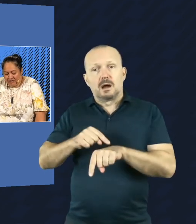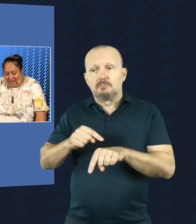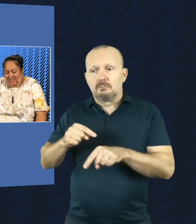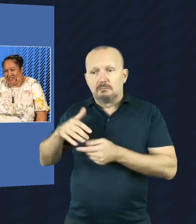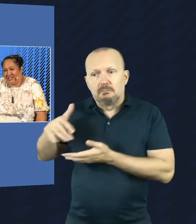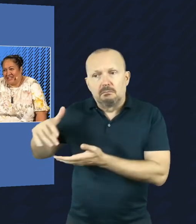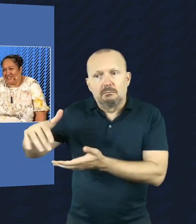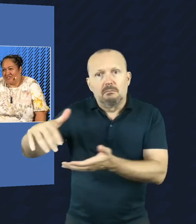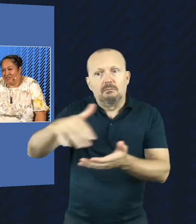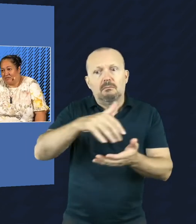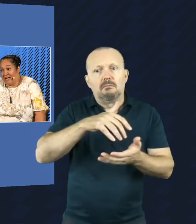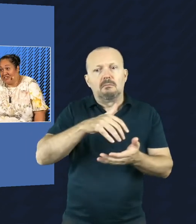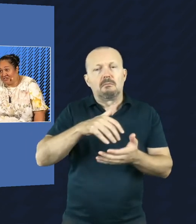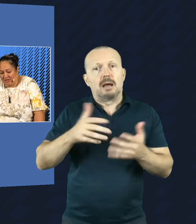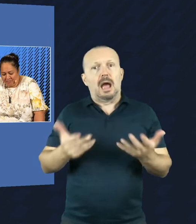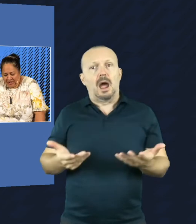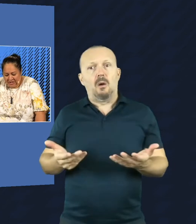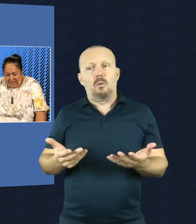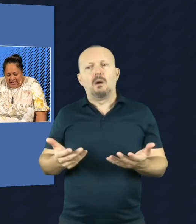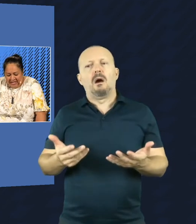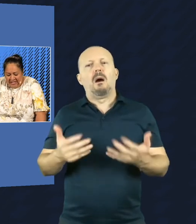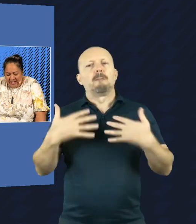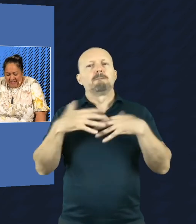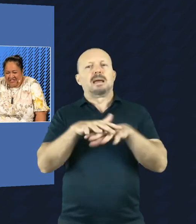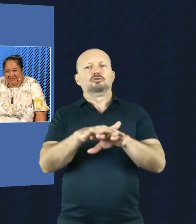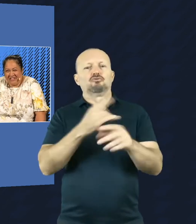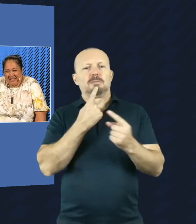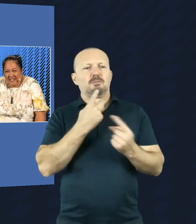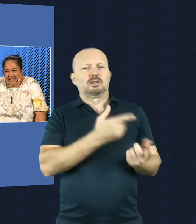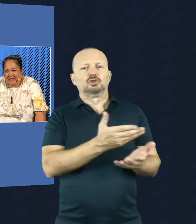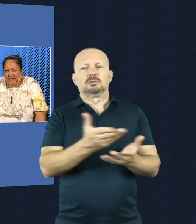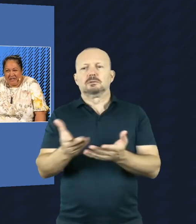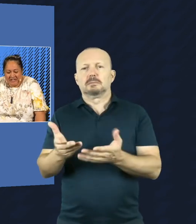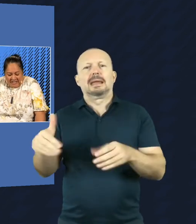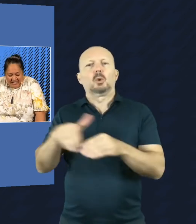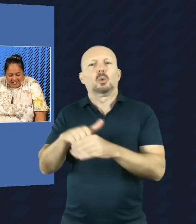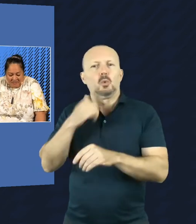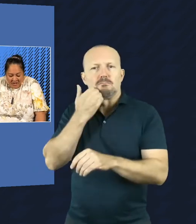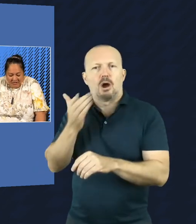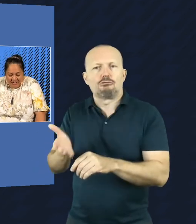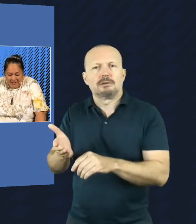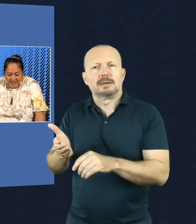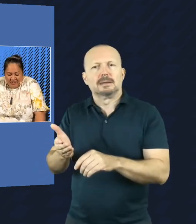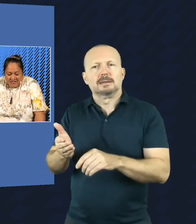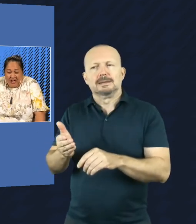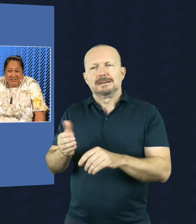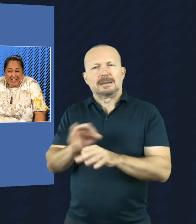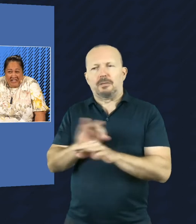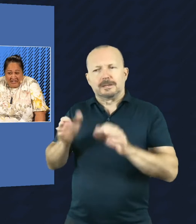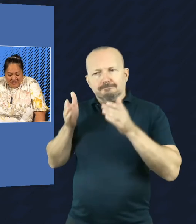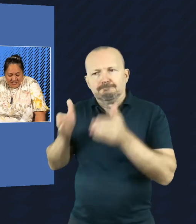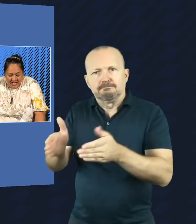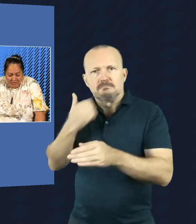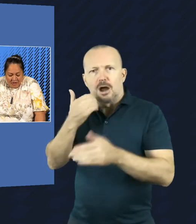of information collected for the mainstream and didn't really kind of meet the needs of Māori. So over